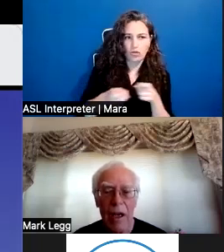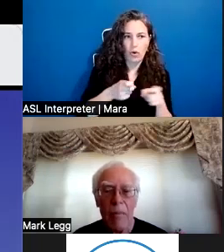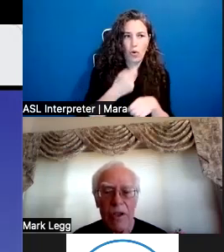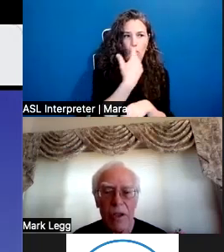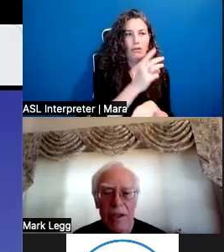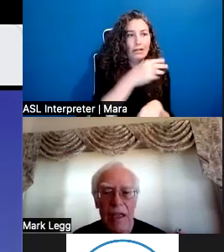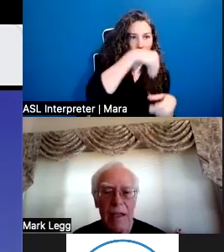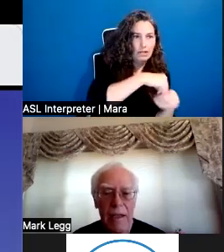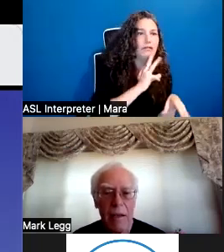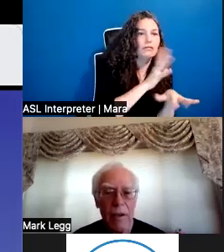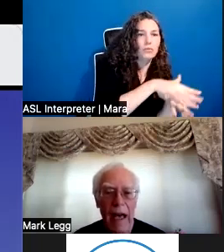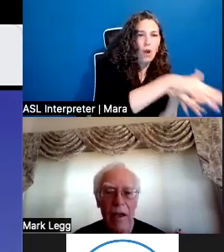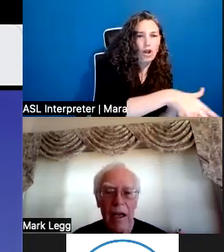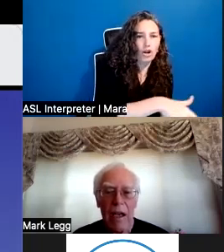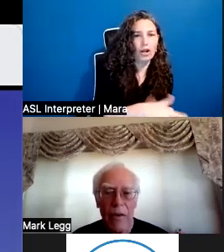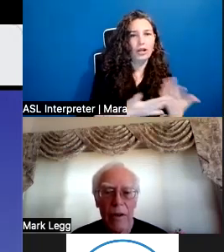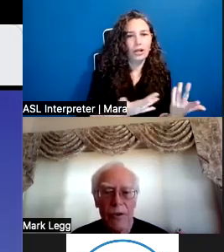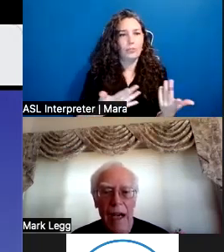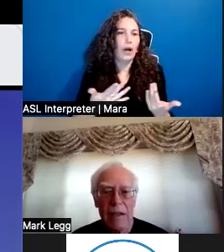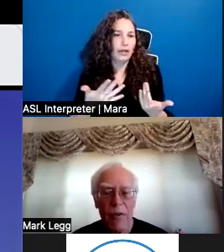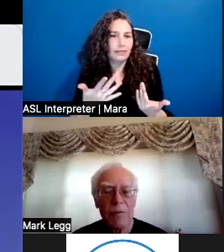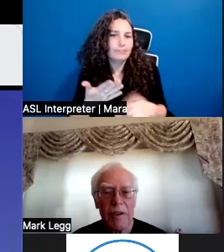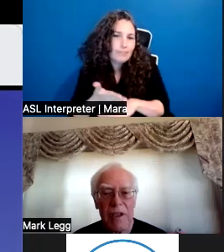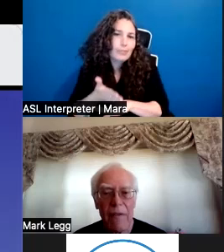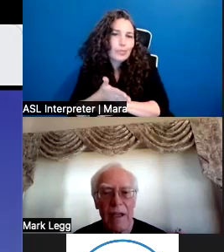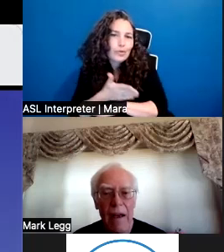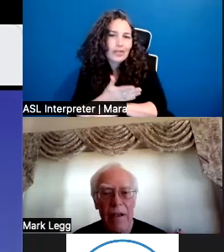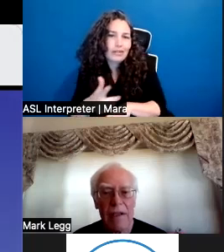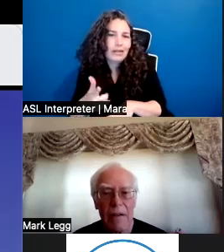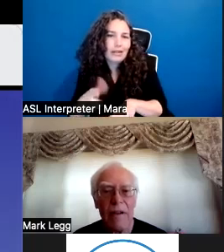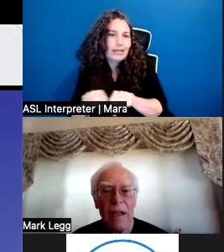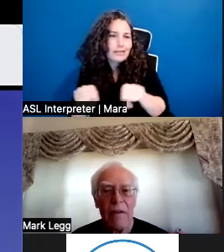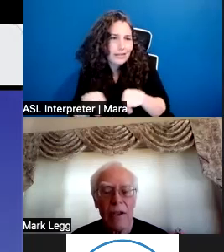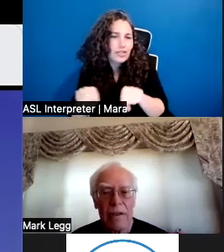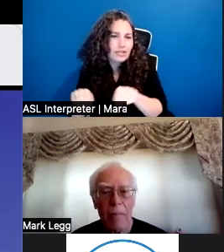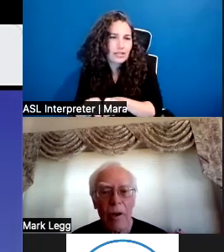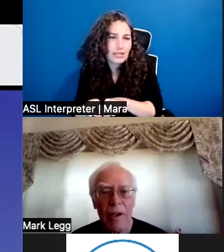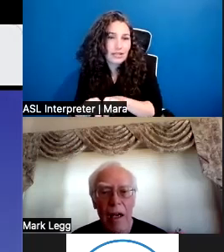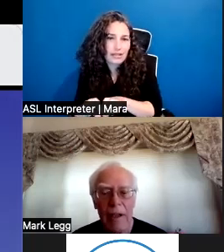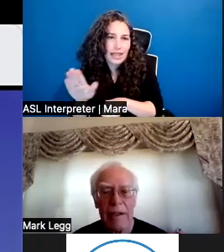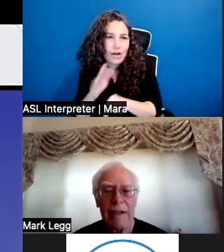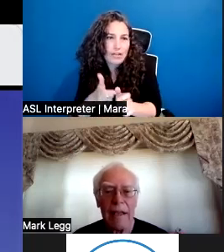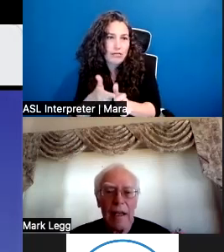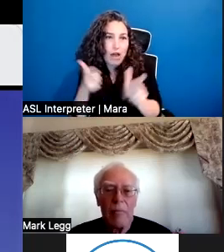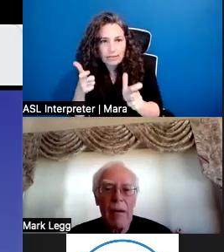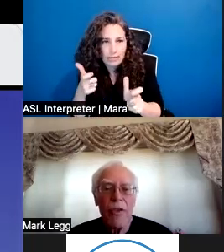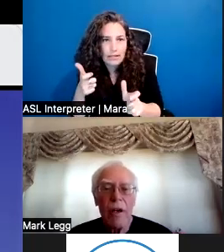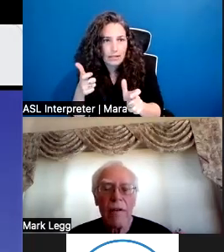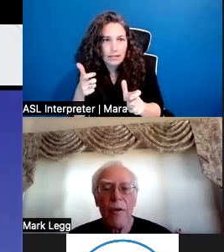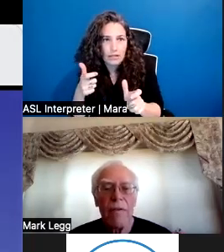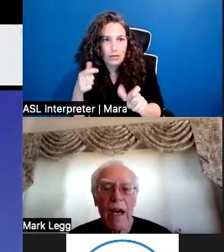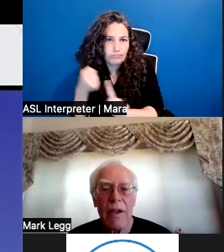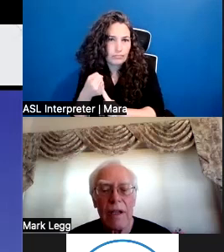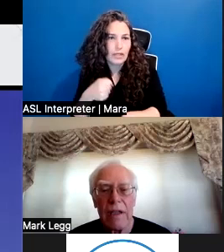miles. But you can see that you have vertical strike slip faults, but there's definitely evidence of these subhorizontal, these maybe